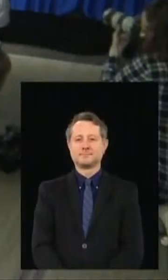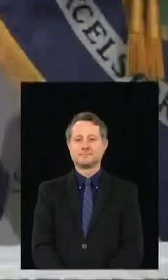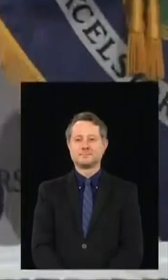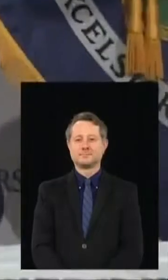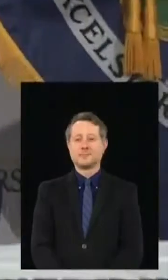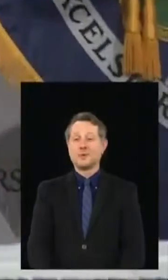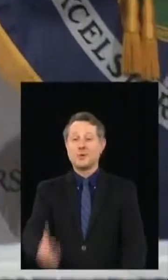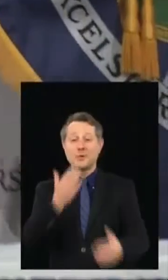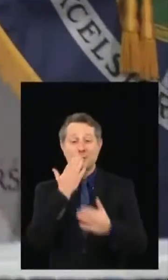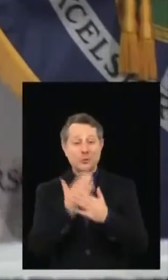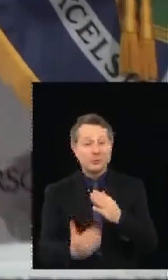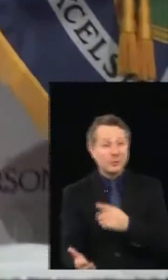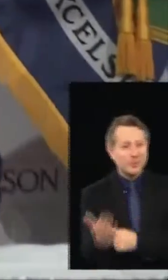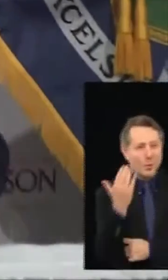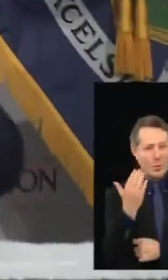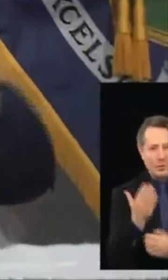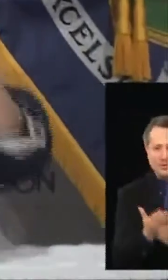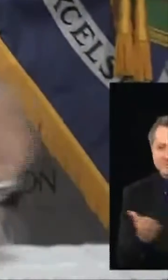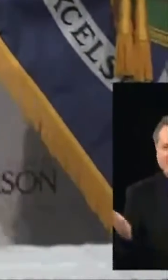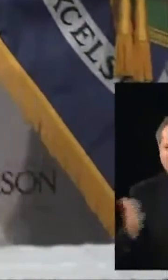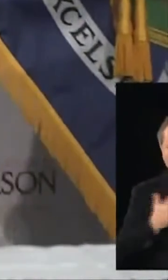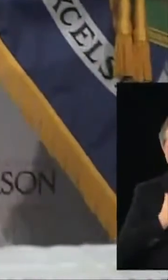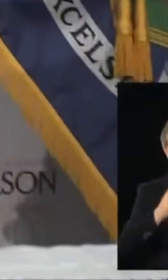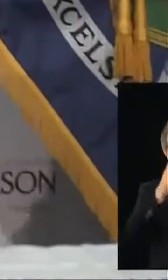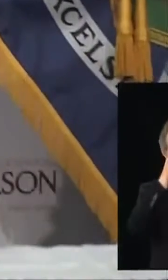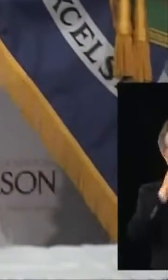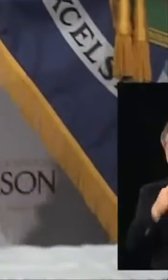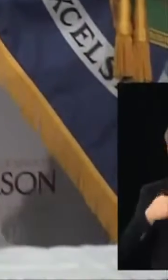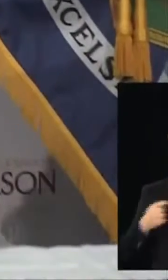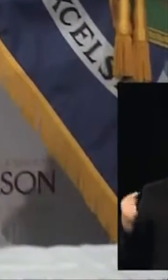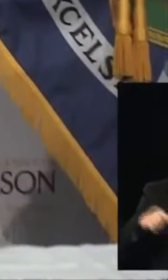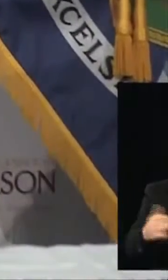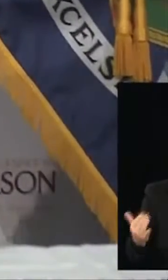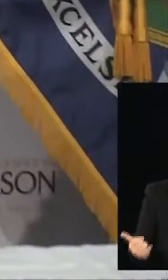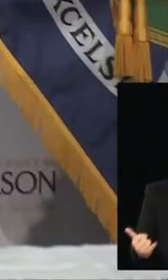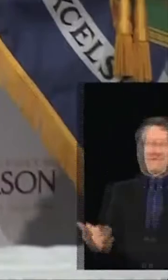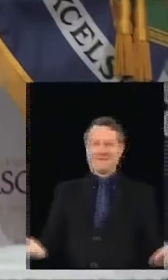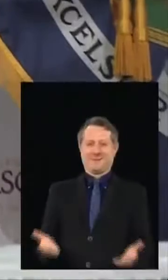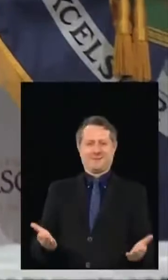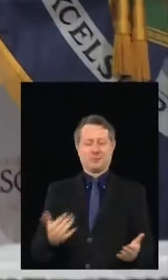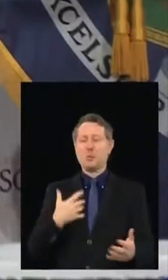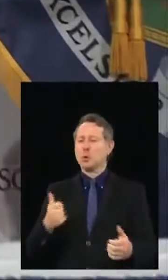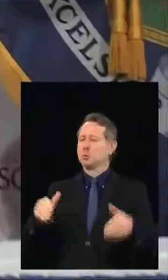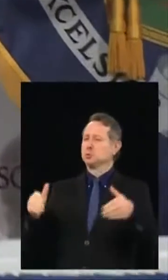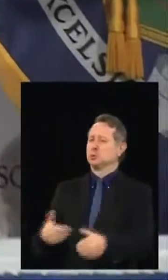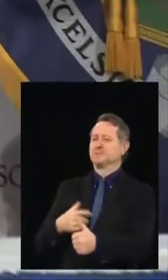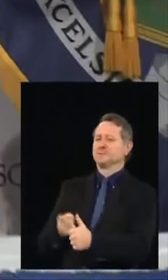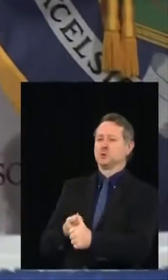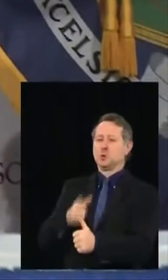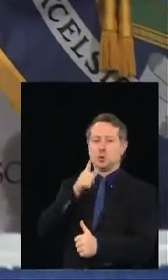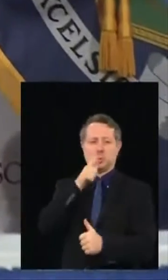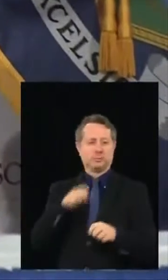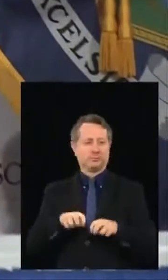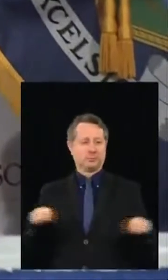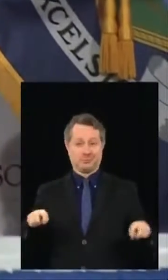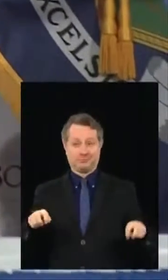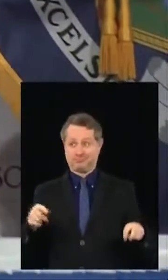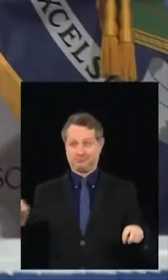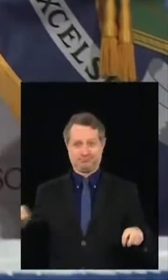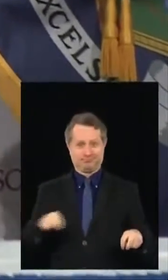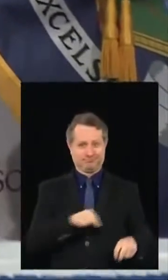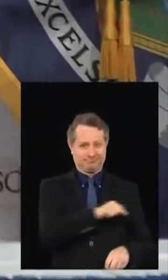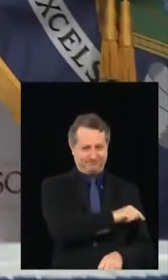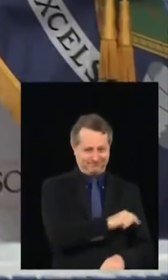Good morning. It's a pleasure to be here. Let me introduce the people who are with me. Those of you